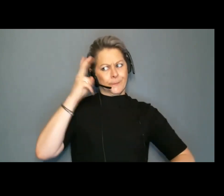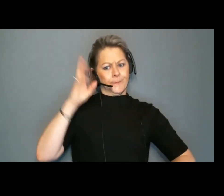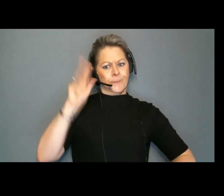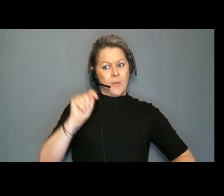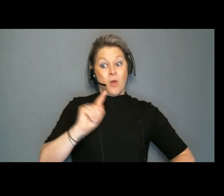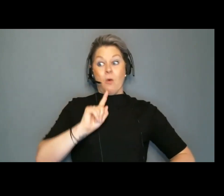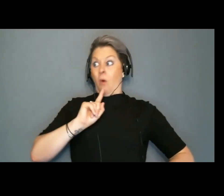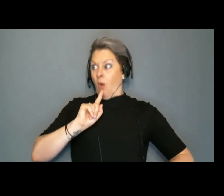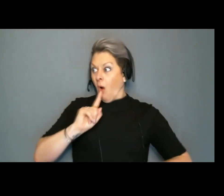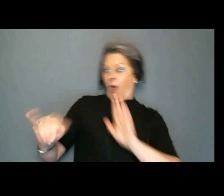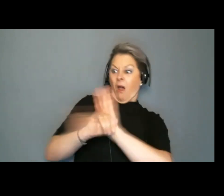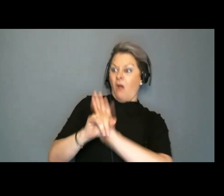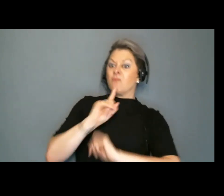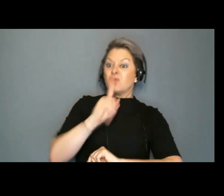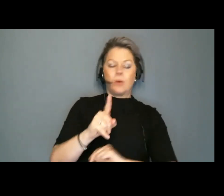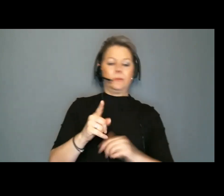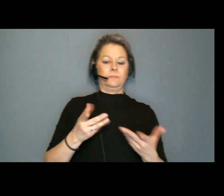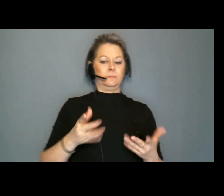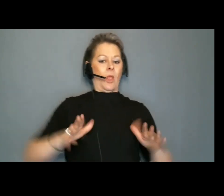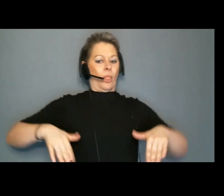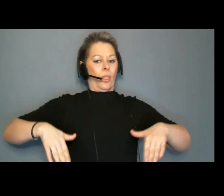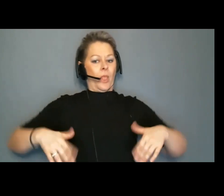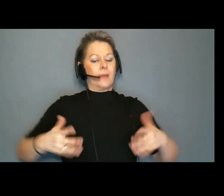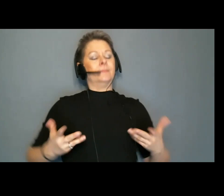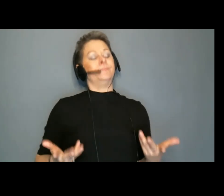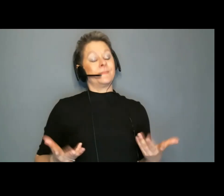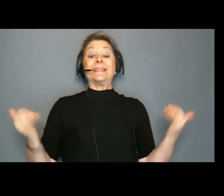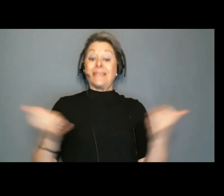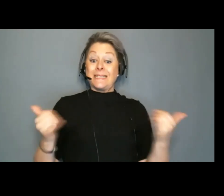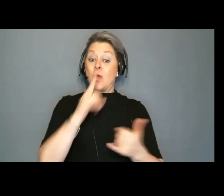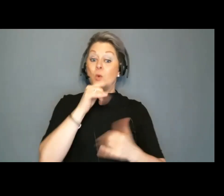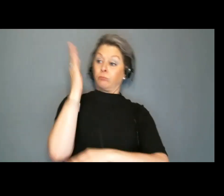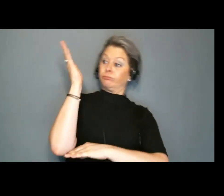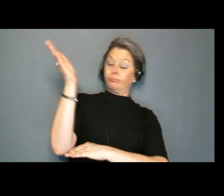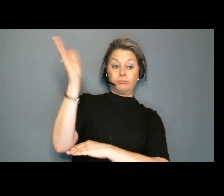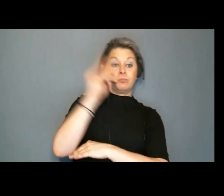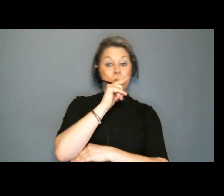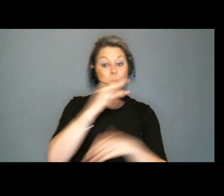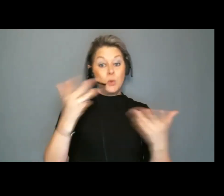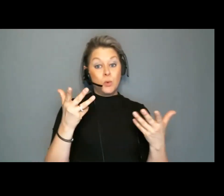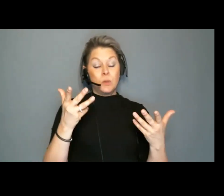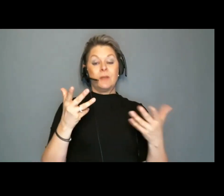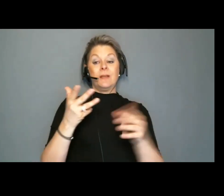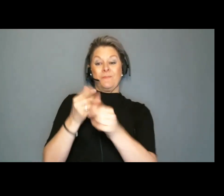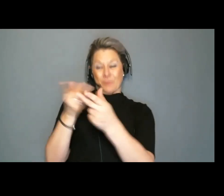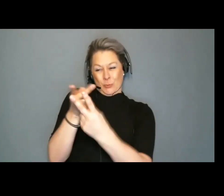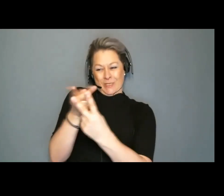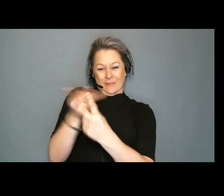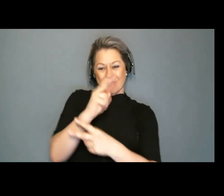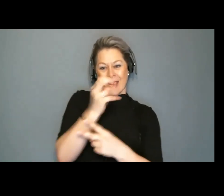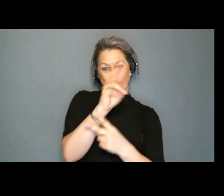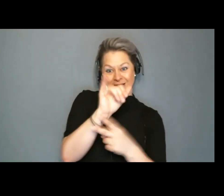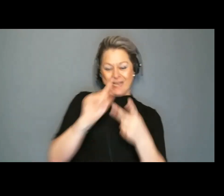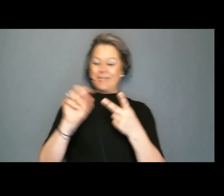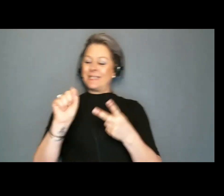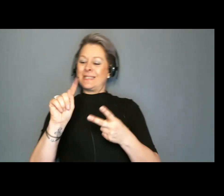sure. Anyway, today our guest speakers are going to talk with us about a